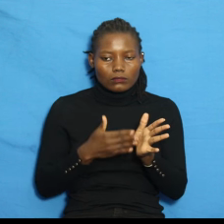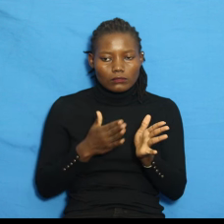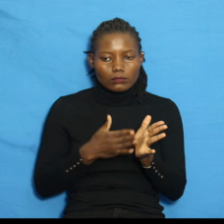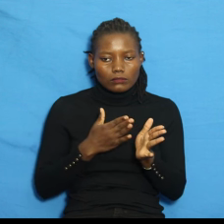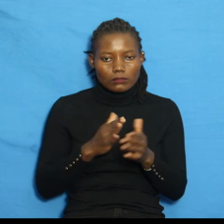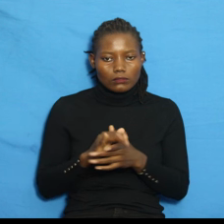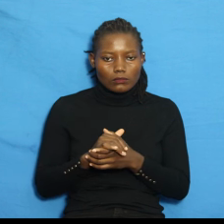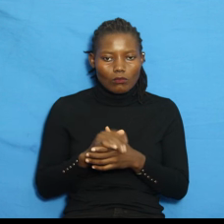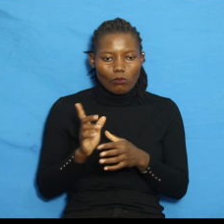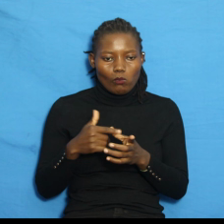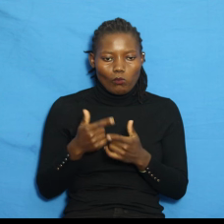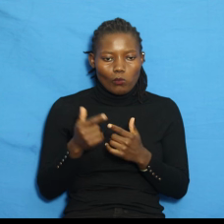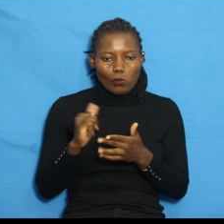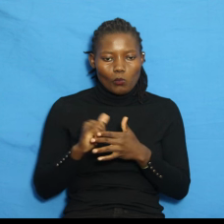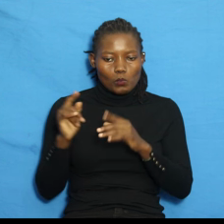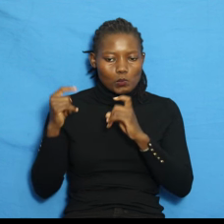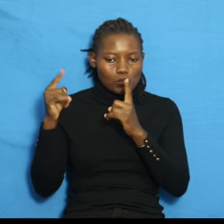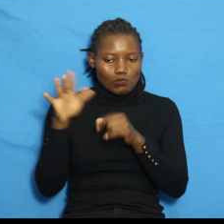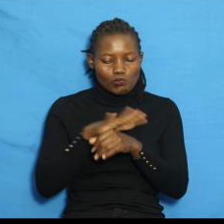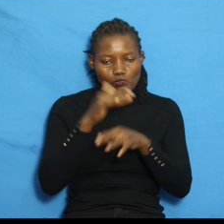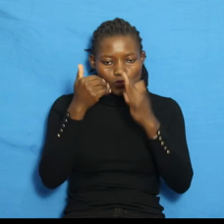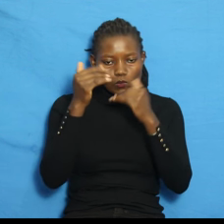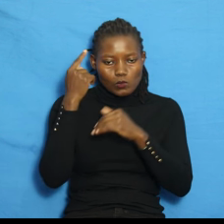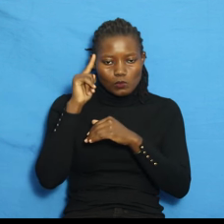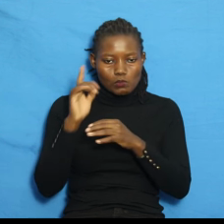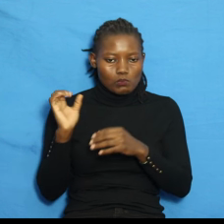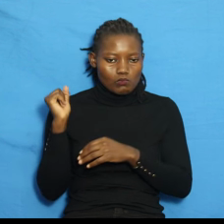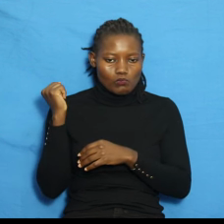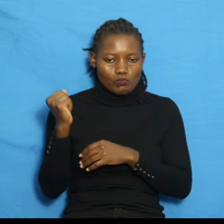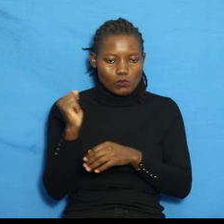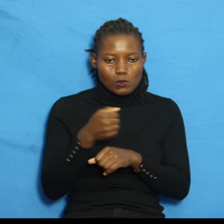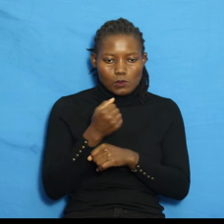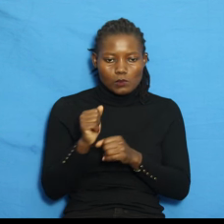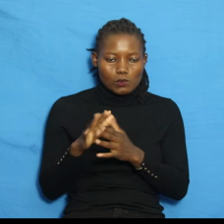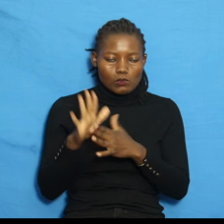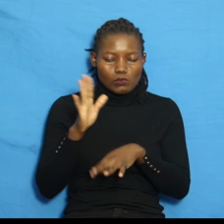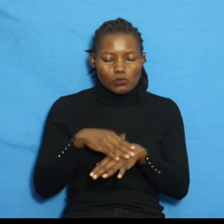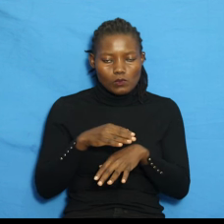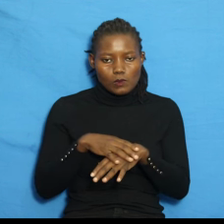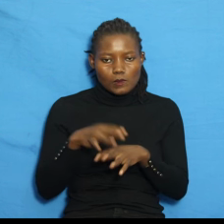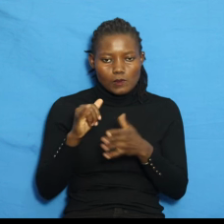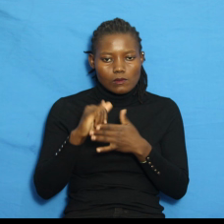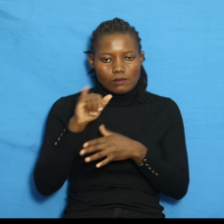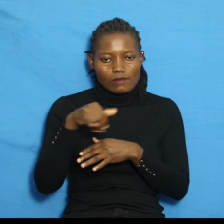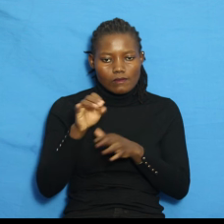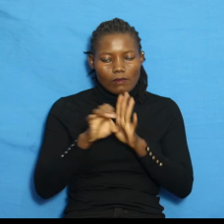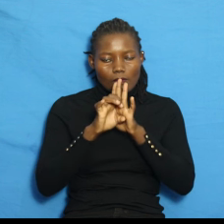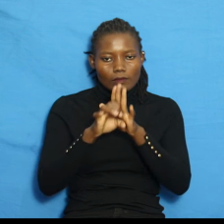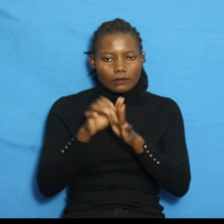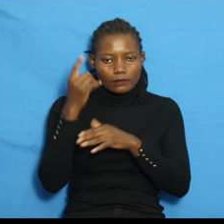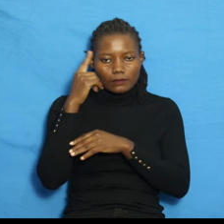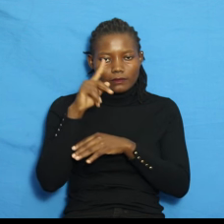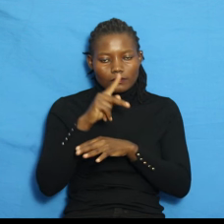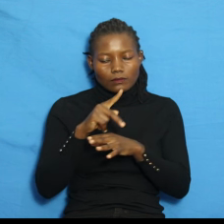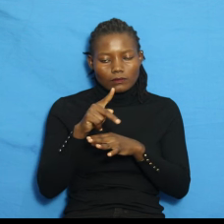that one follows the other immediately, then that successful performance of the discus throw might not be